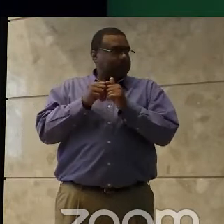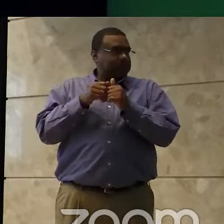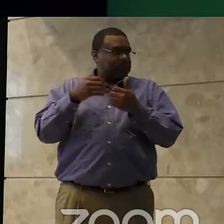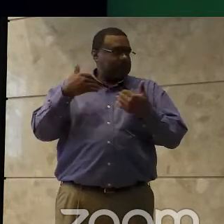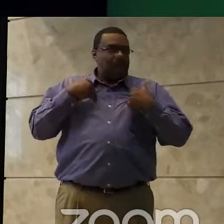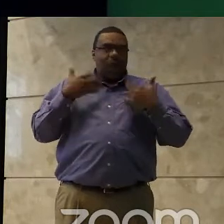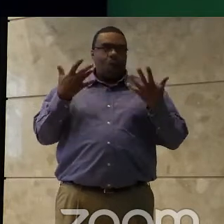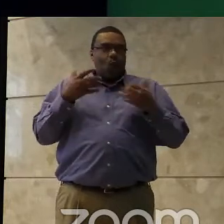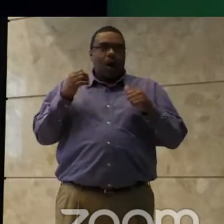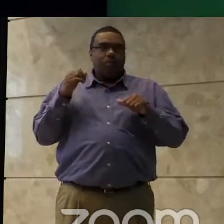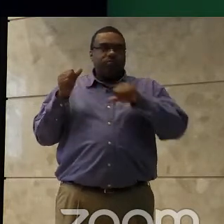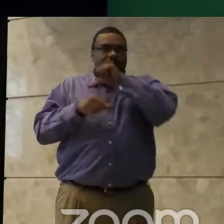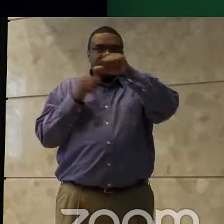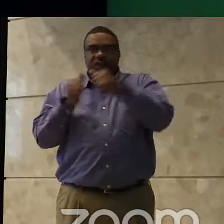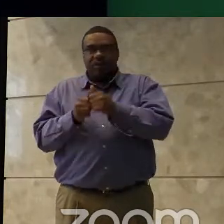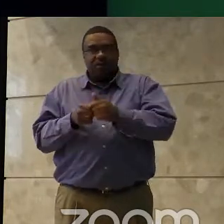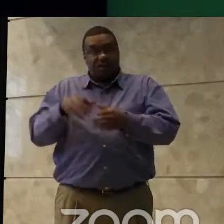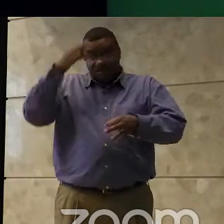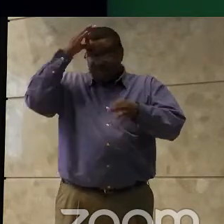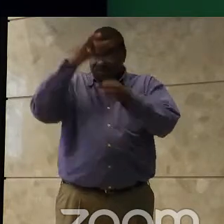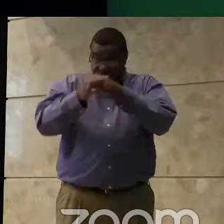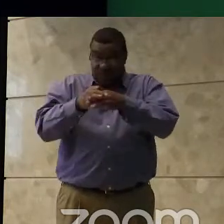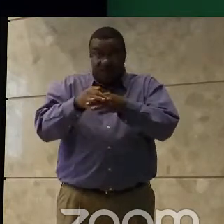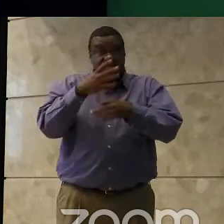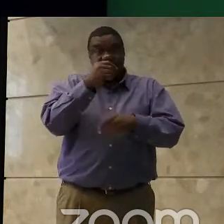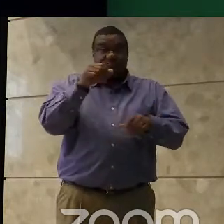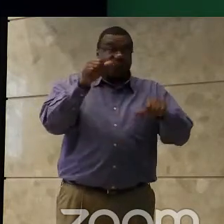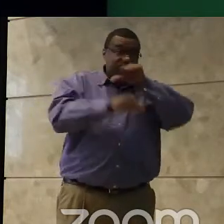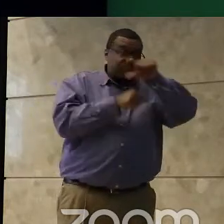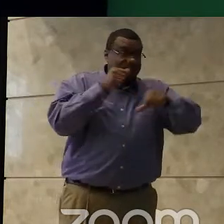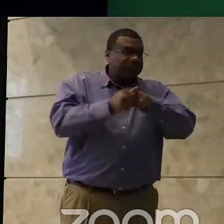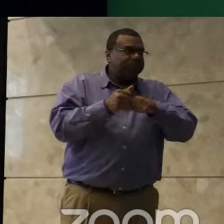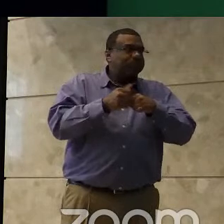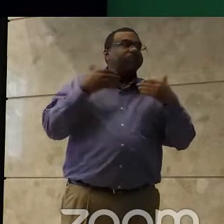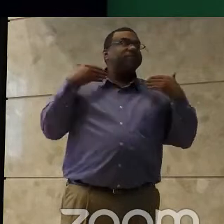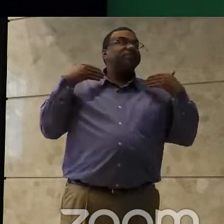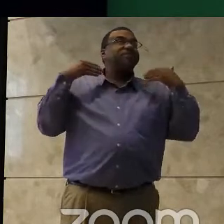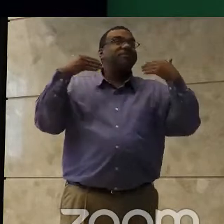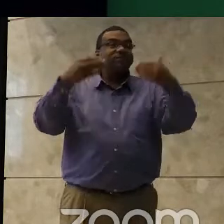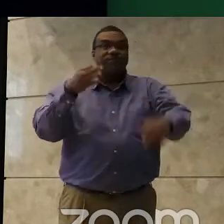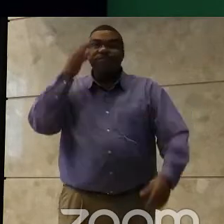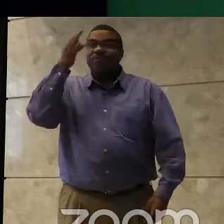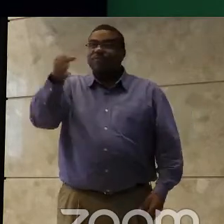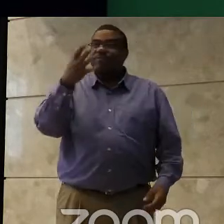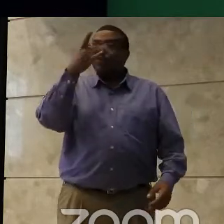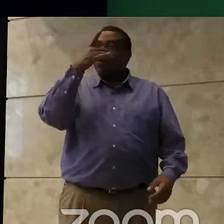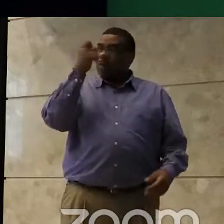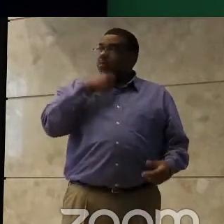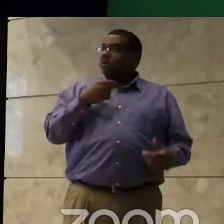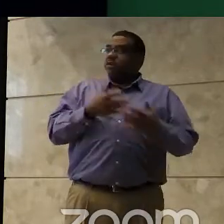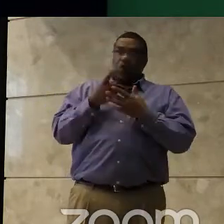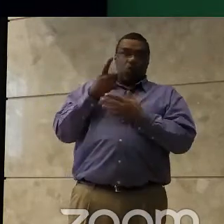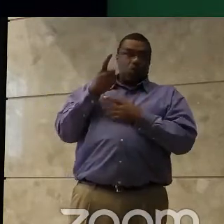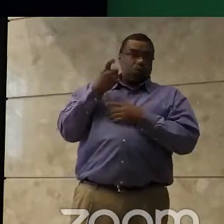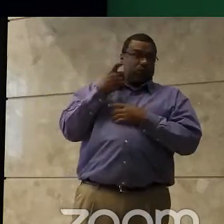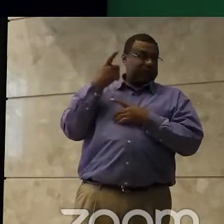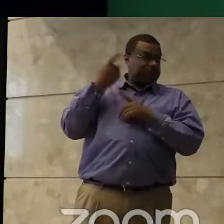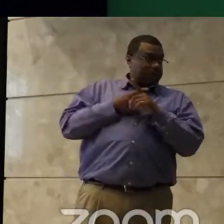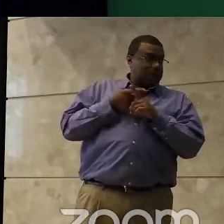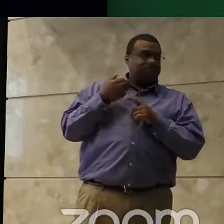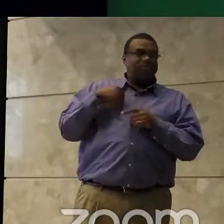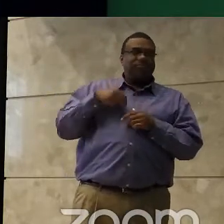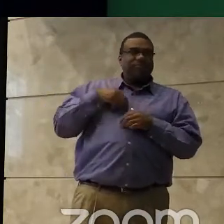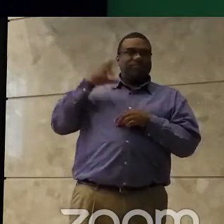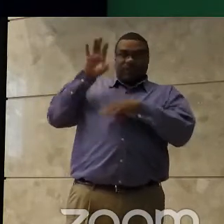faith and each other. Now back for it. All of that came because just a few months before that, I'm sitting